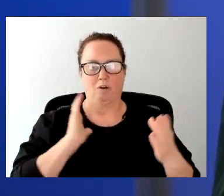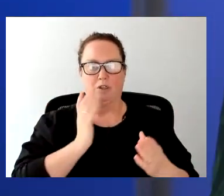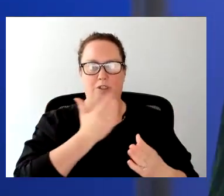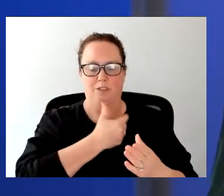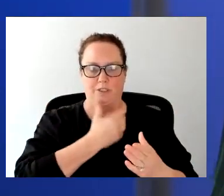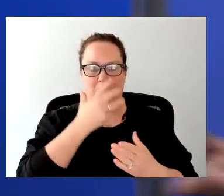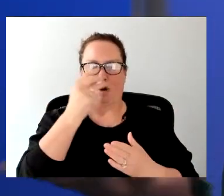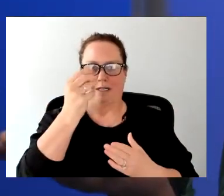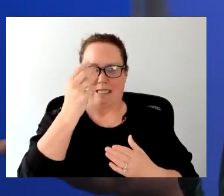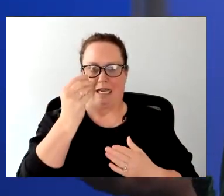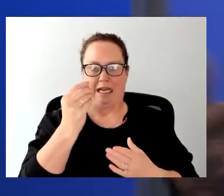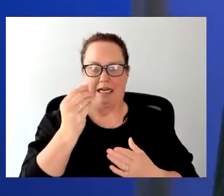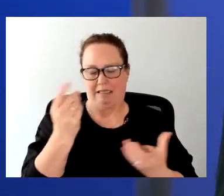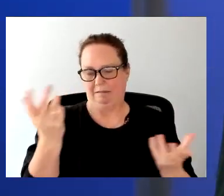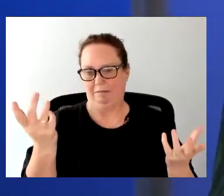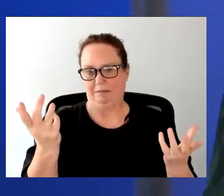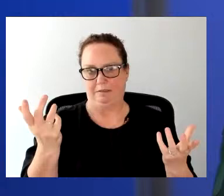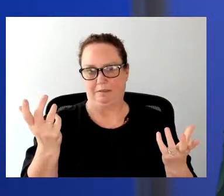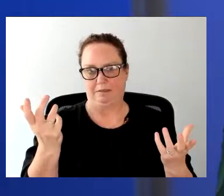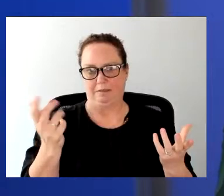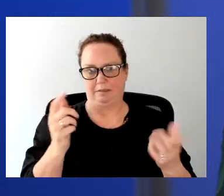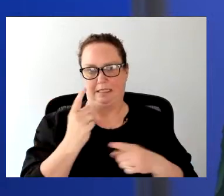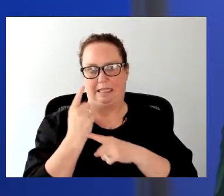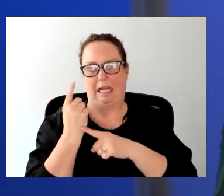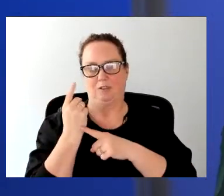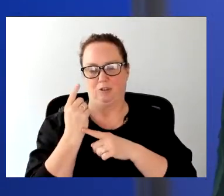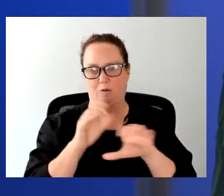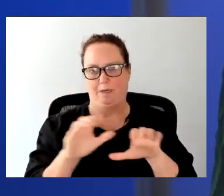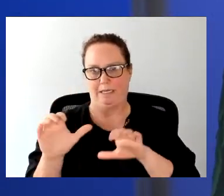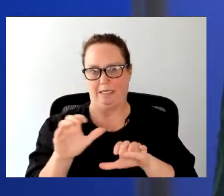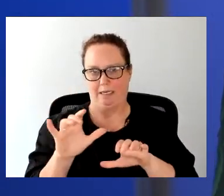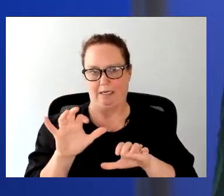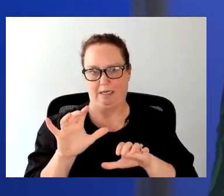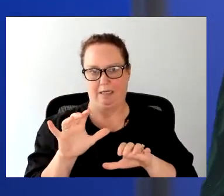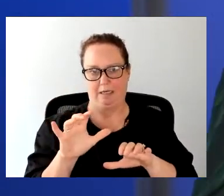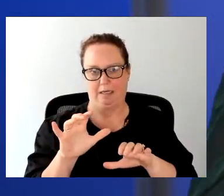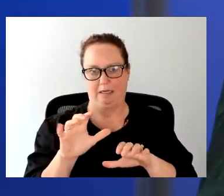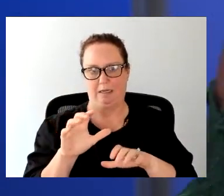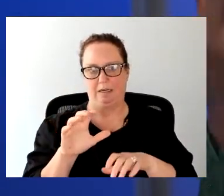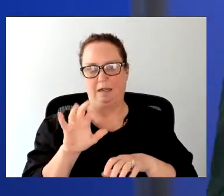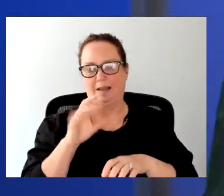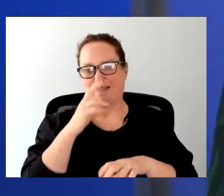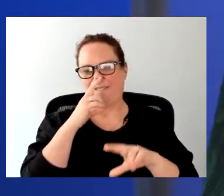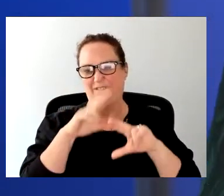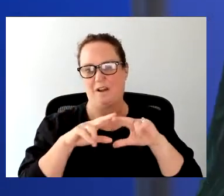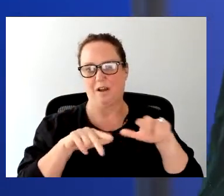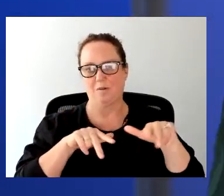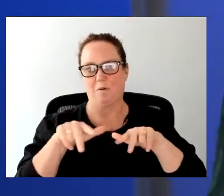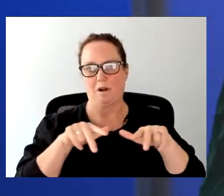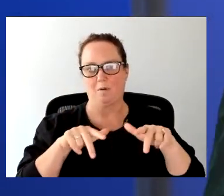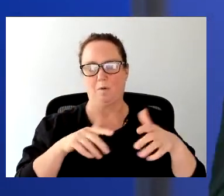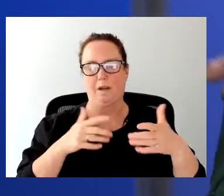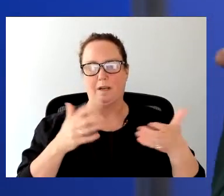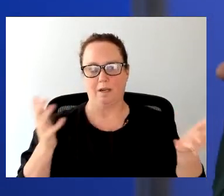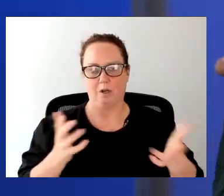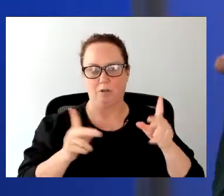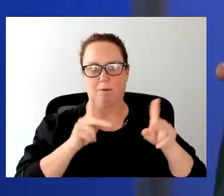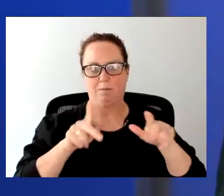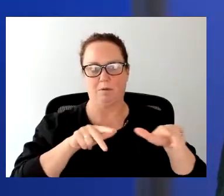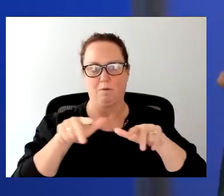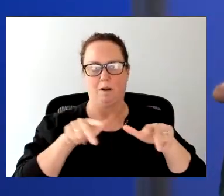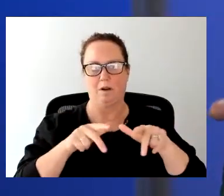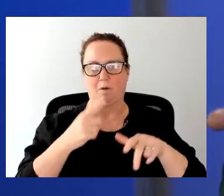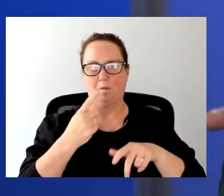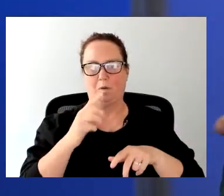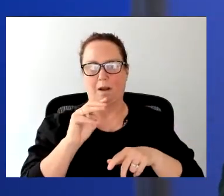such as, you know, last year we did the fun walk, where we encourage people to walk. So I walked 1